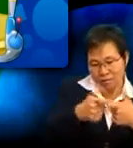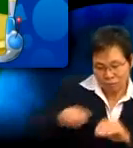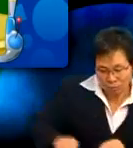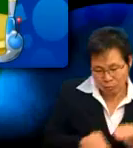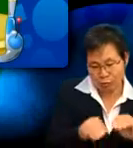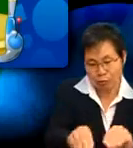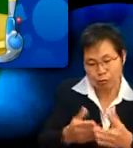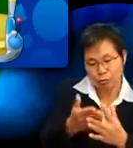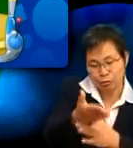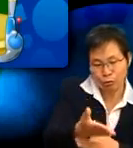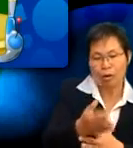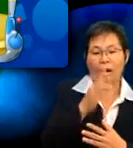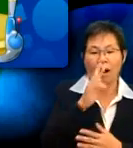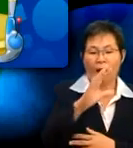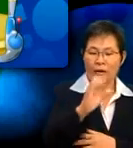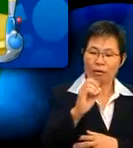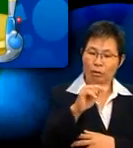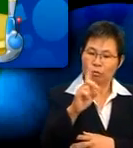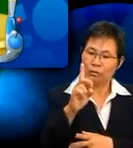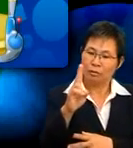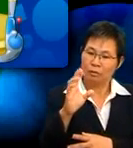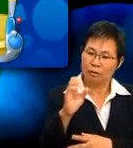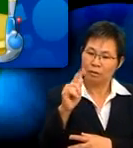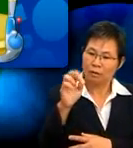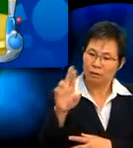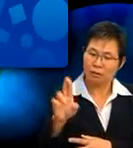allow electricity to flow through them are conductors.